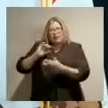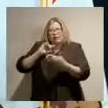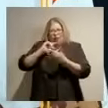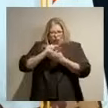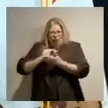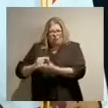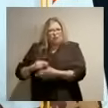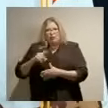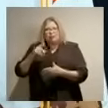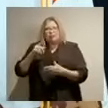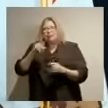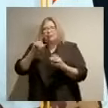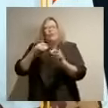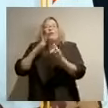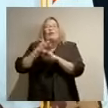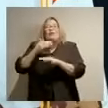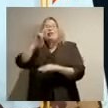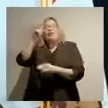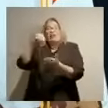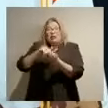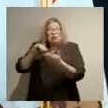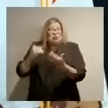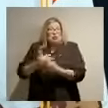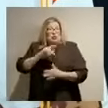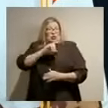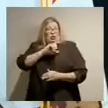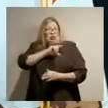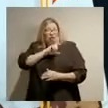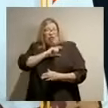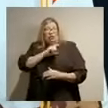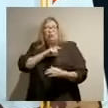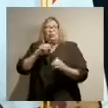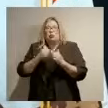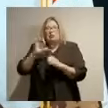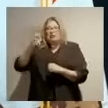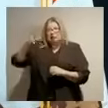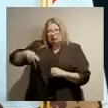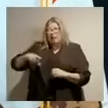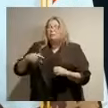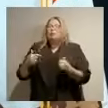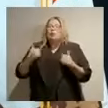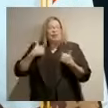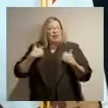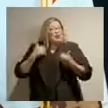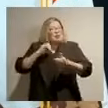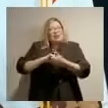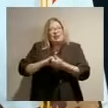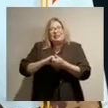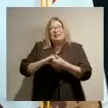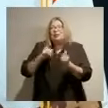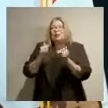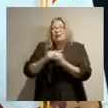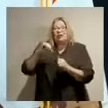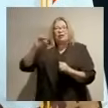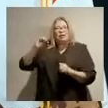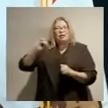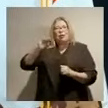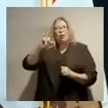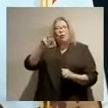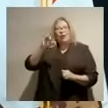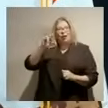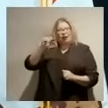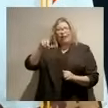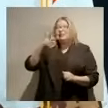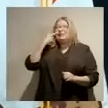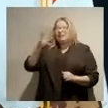funded, a multi-year commitment in the budget. We're maintaining that. Partnerships in Oakland, you've seen the reduction in crime in Oakland, about